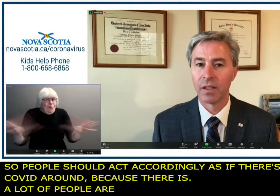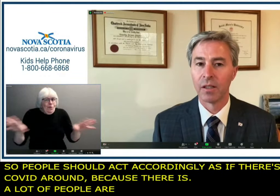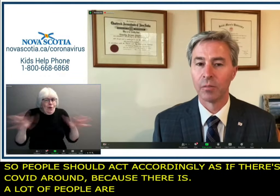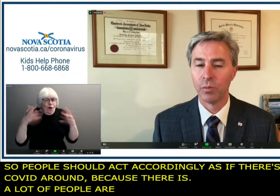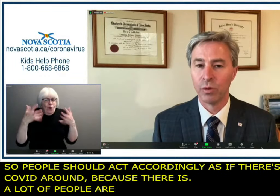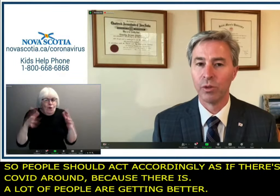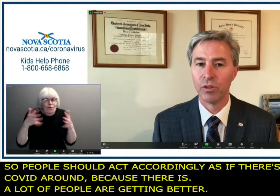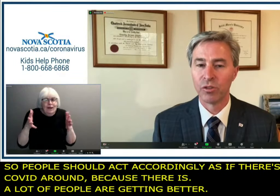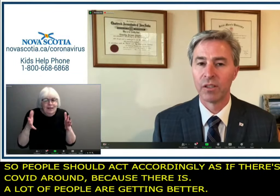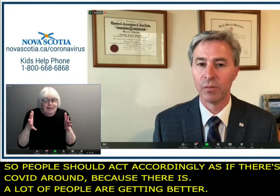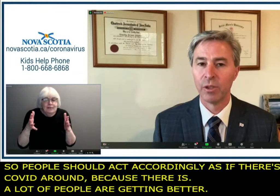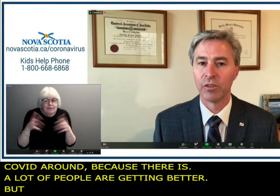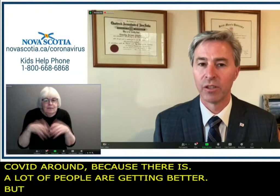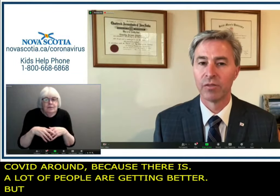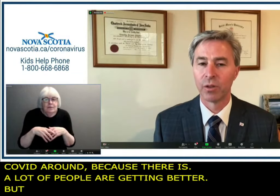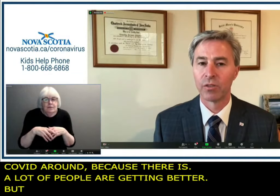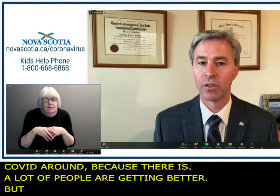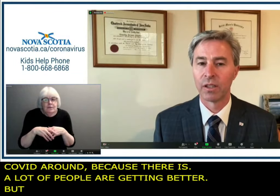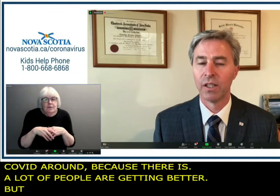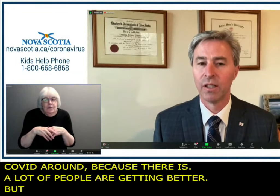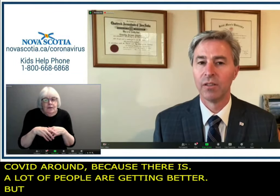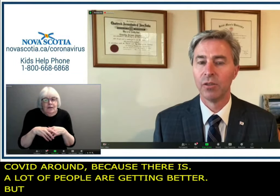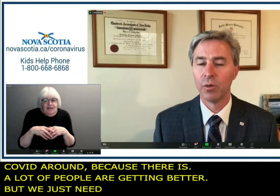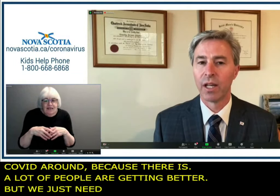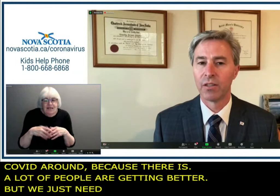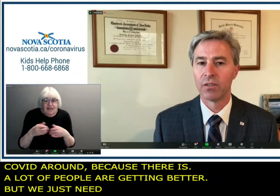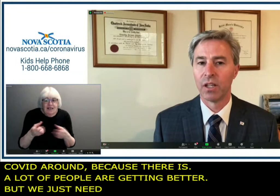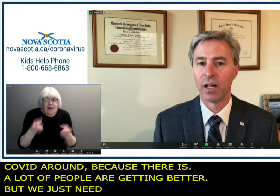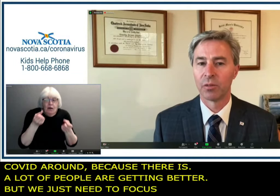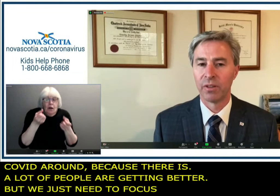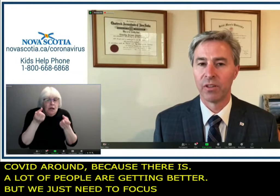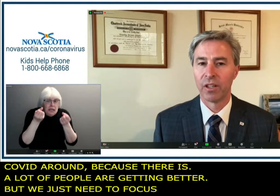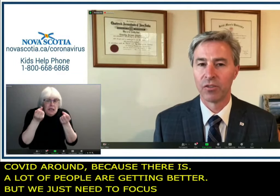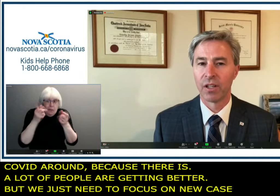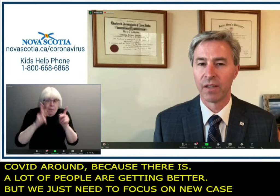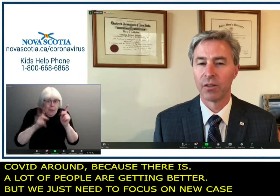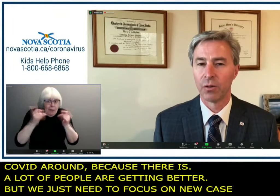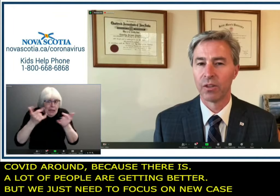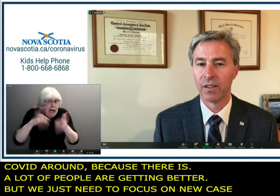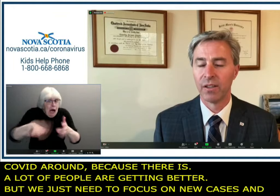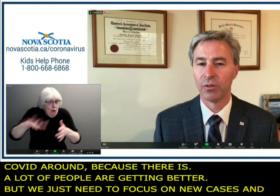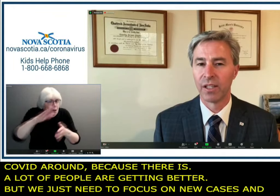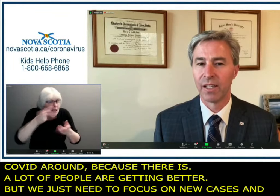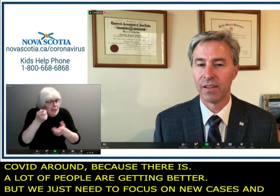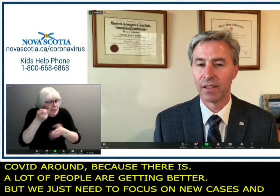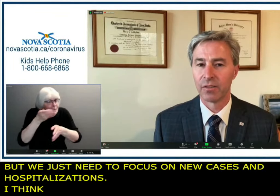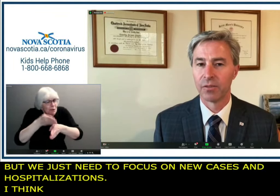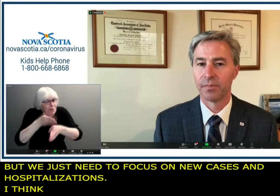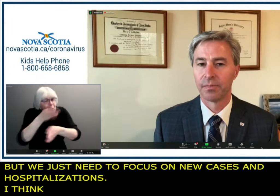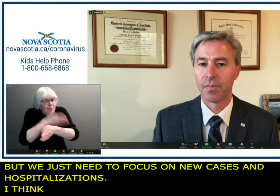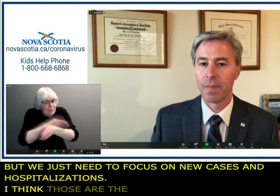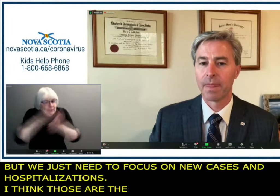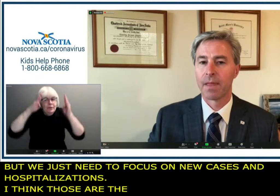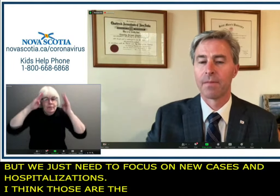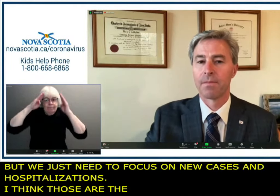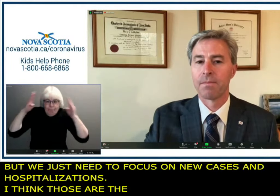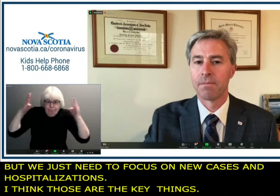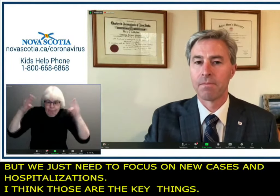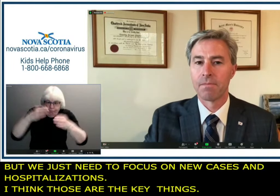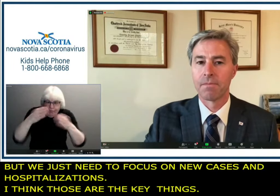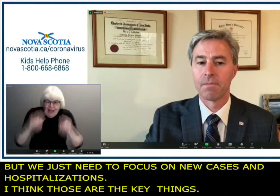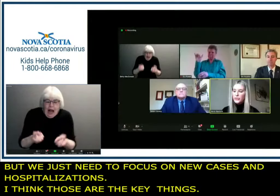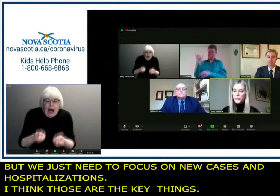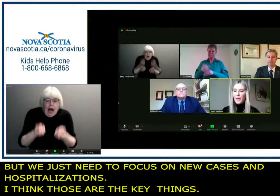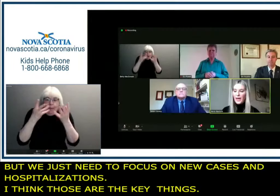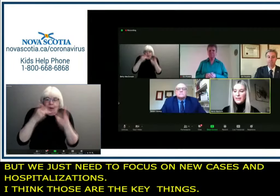but we just need to focus on new cases and hospitalizations. I think those are the key things.